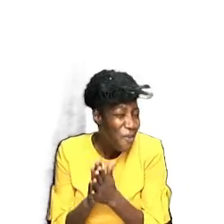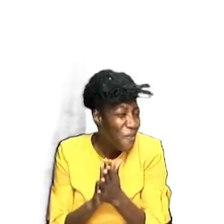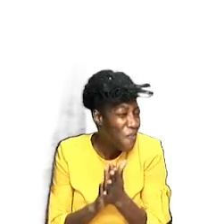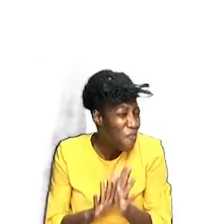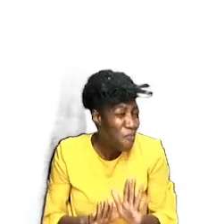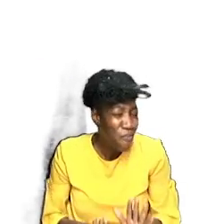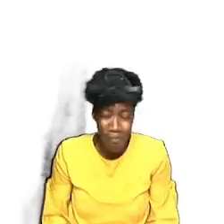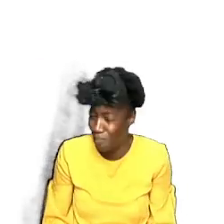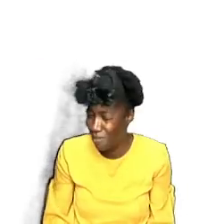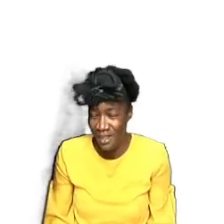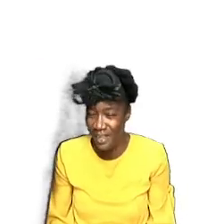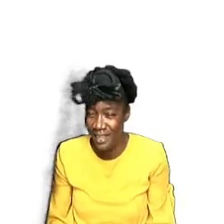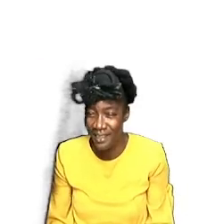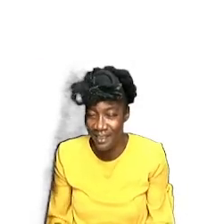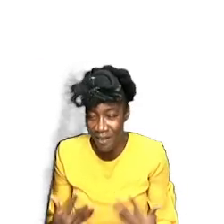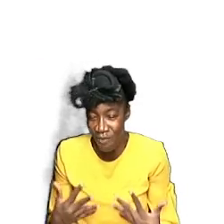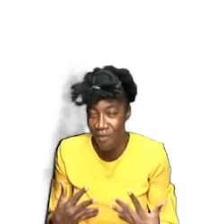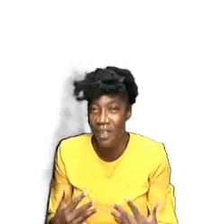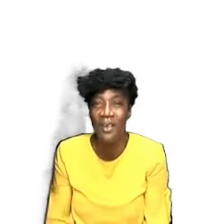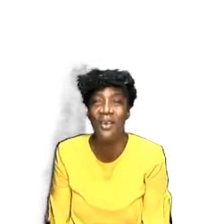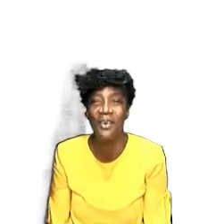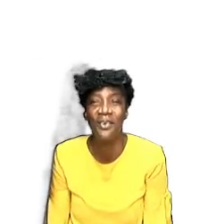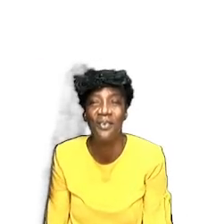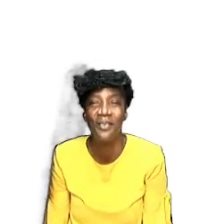with the preparation of the gospel and peace,